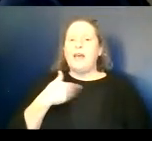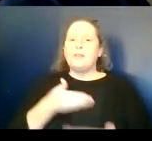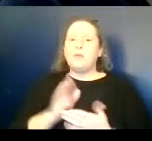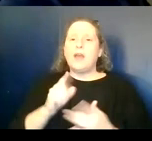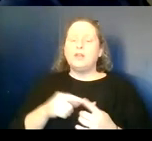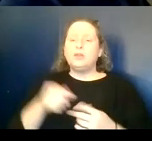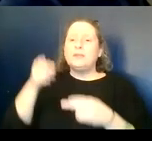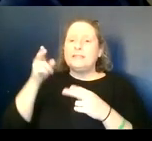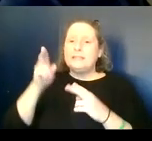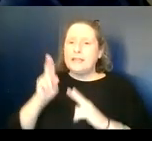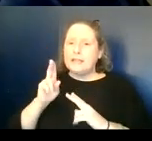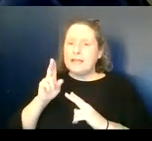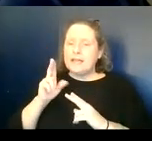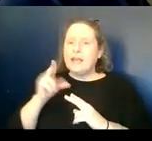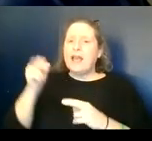dignity and respect.